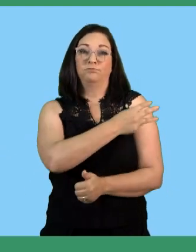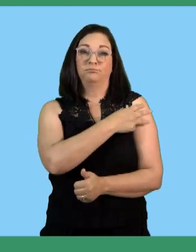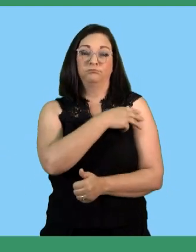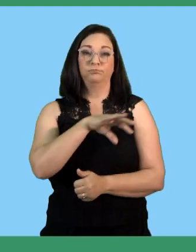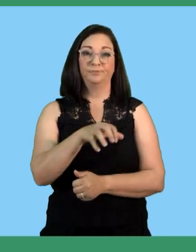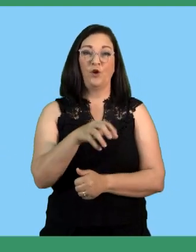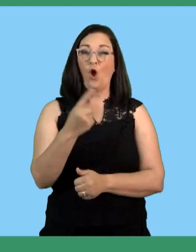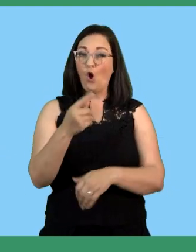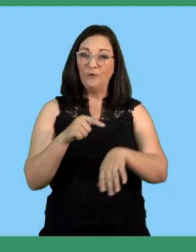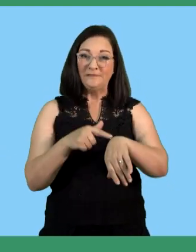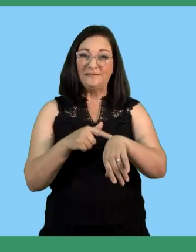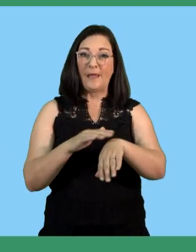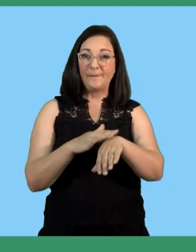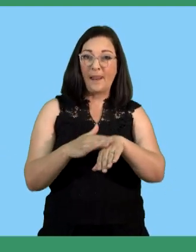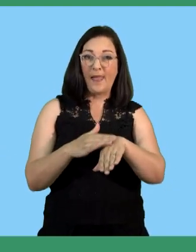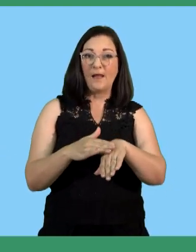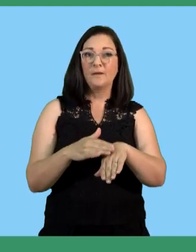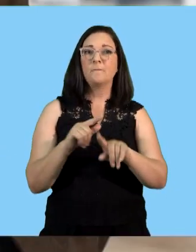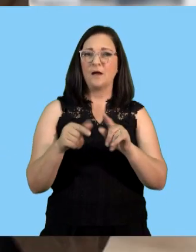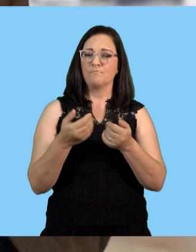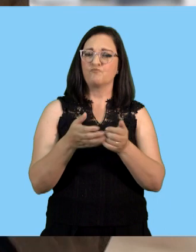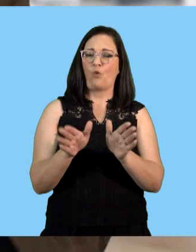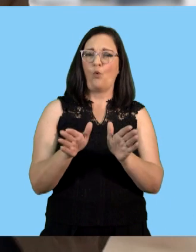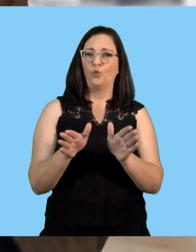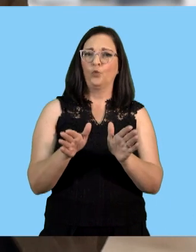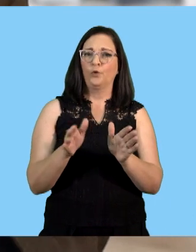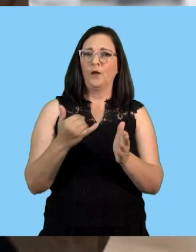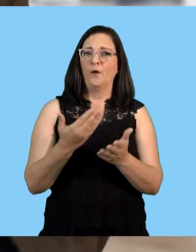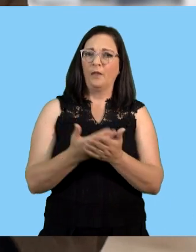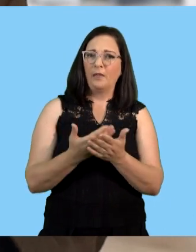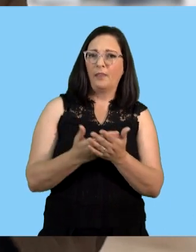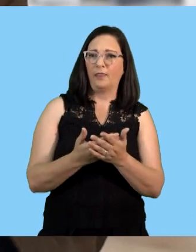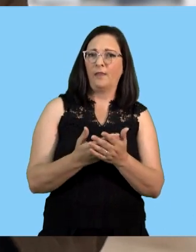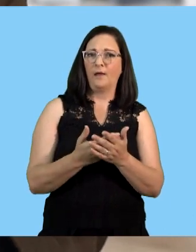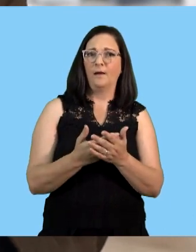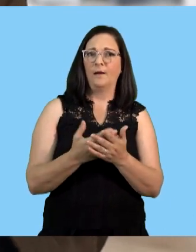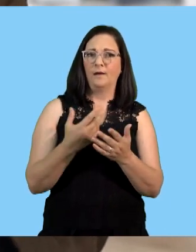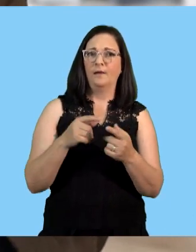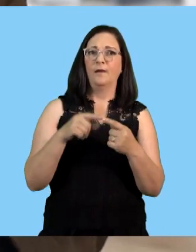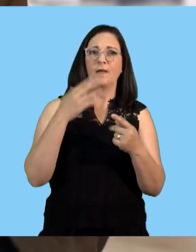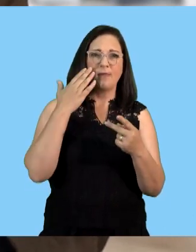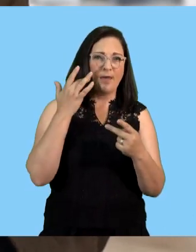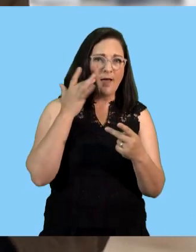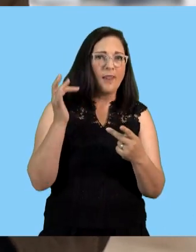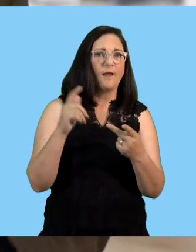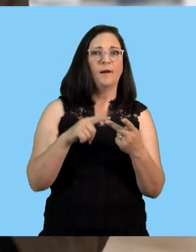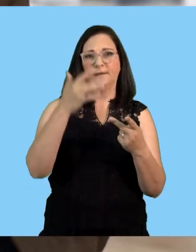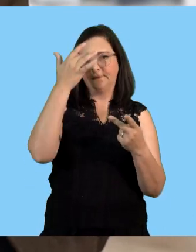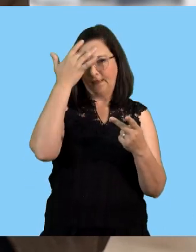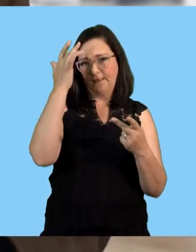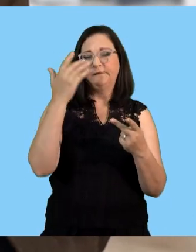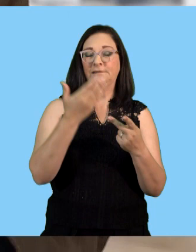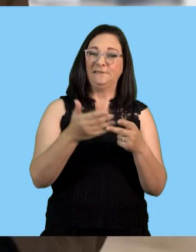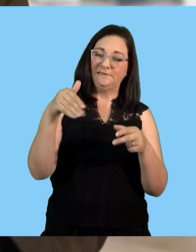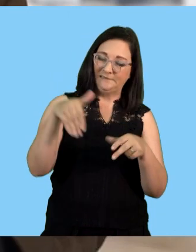We are not talking black-skinned only, but we're referring to a wider or a broader view of black people. We're talking your colors,